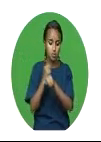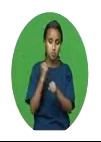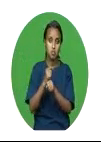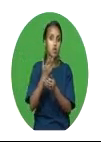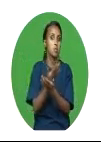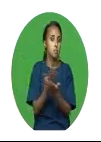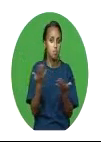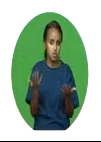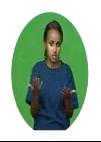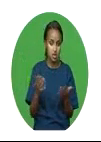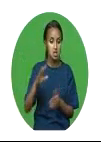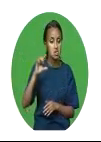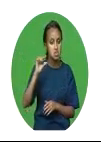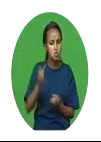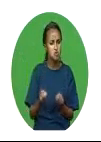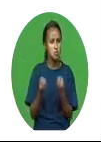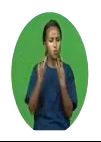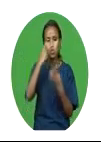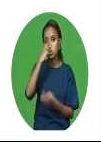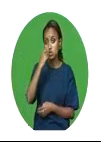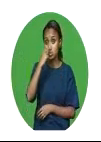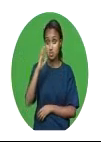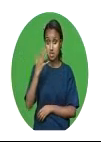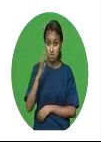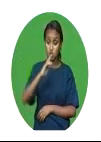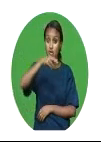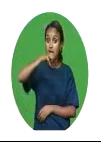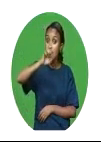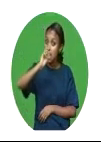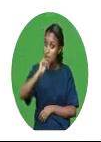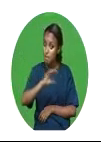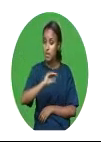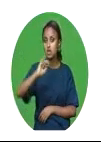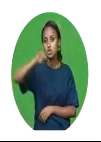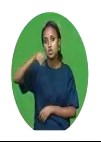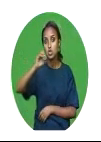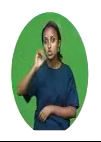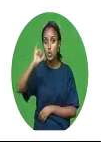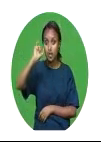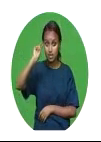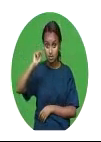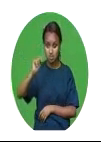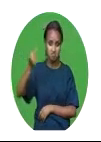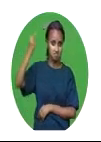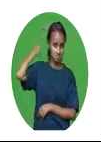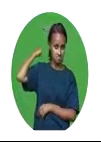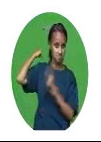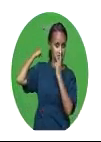materials. Some of the most common type of hems and joints are shown on the screen.